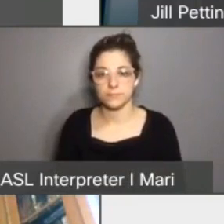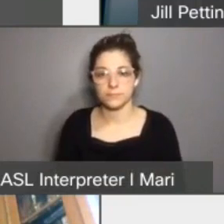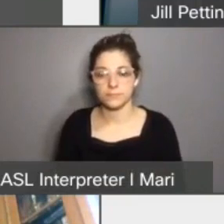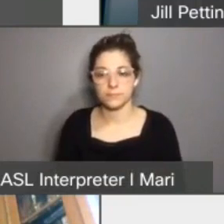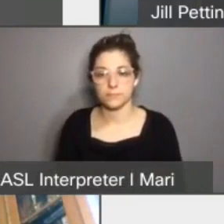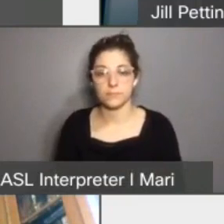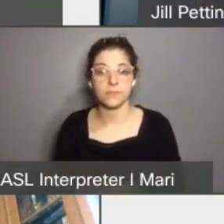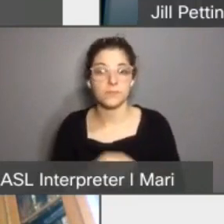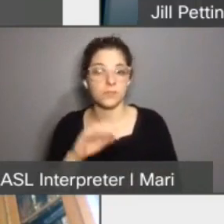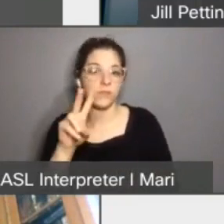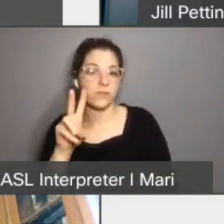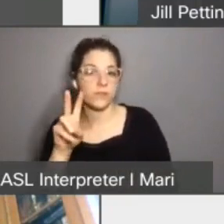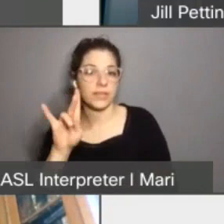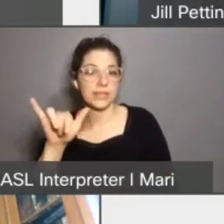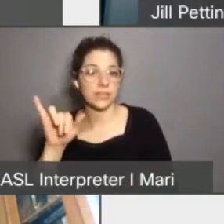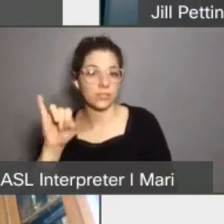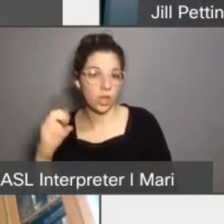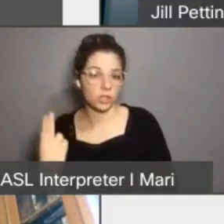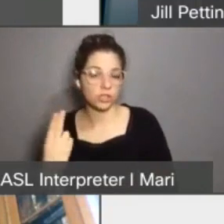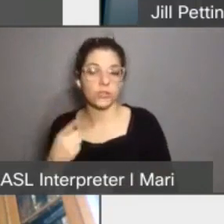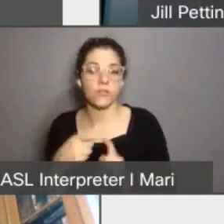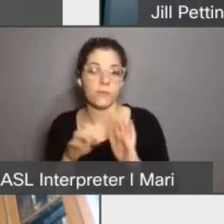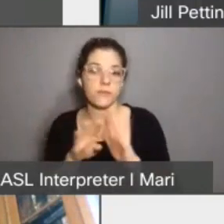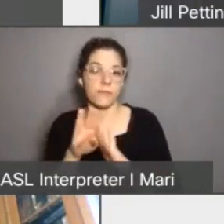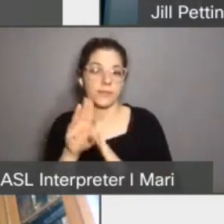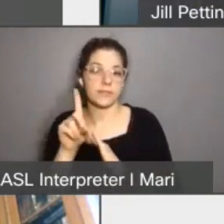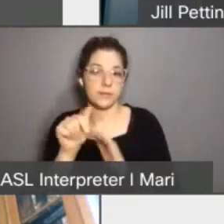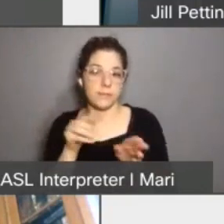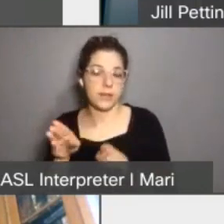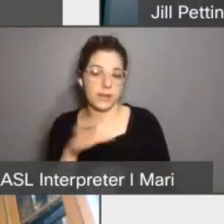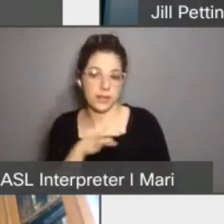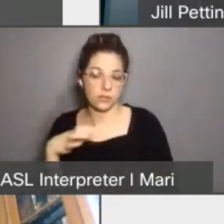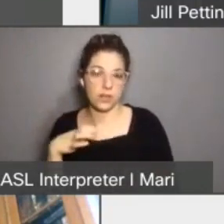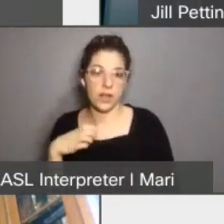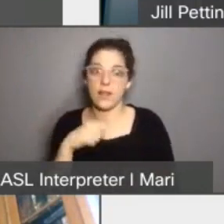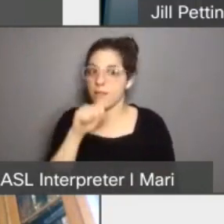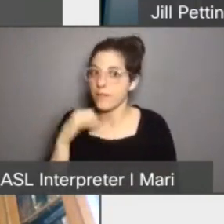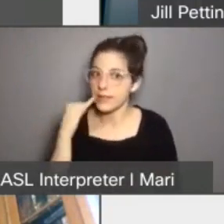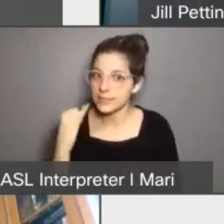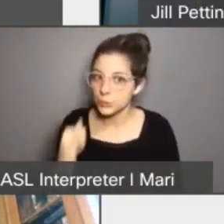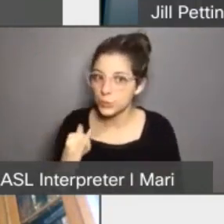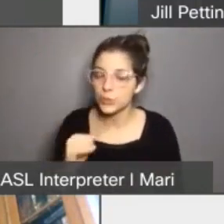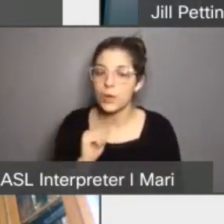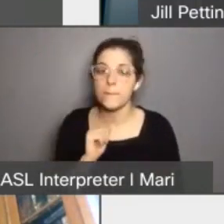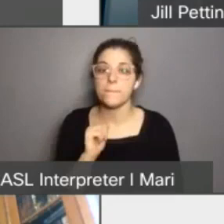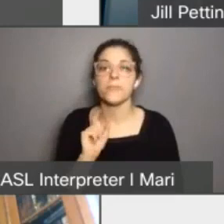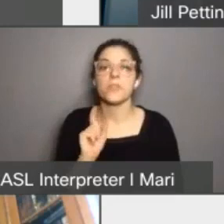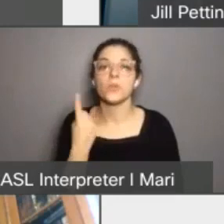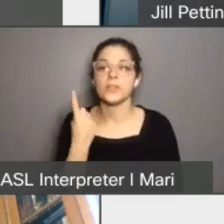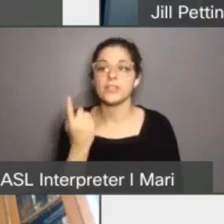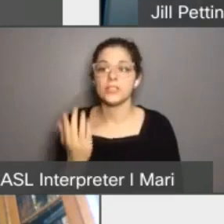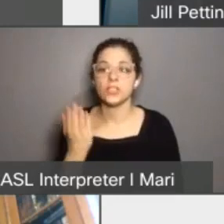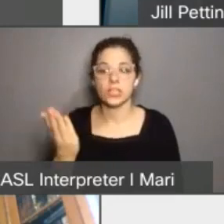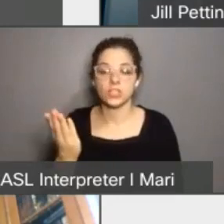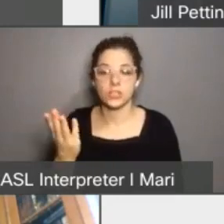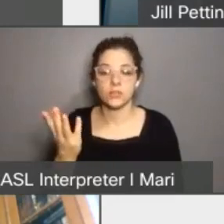So Josh, this is Vicki Haifa from the Developmental Disabilities Planning Council, and I love this idea also. The only suggestion